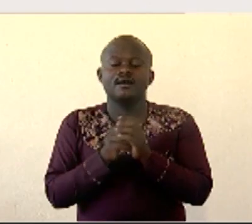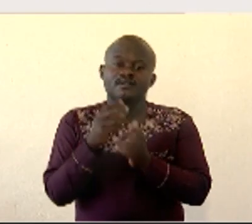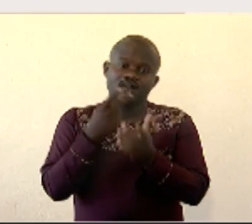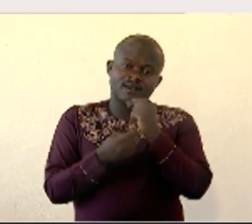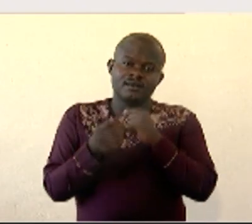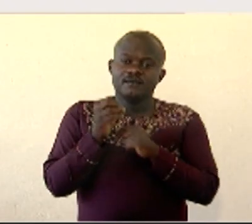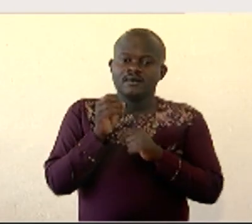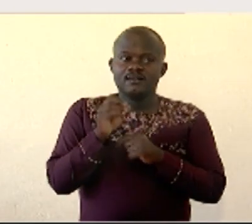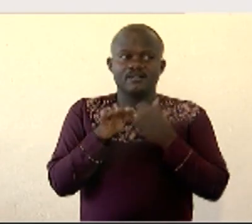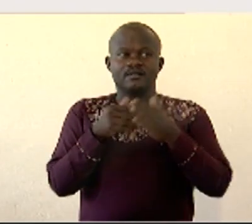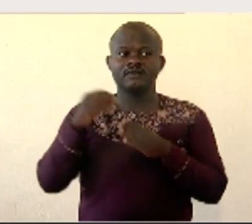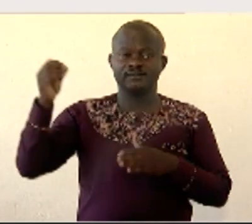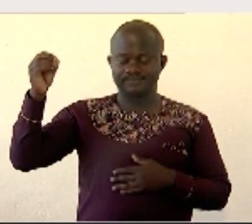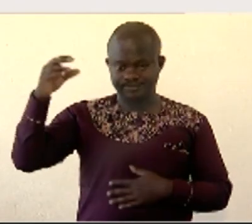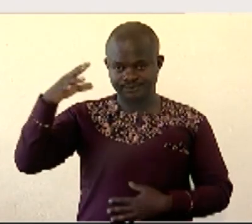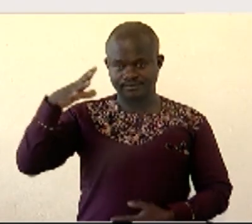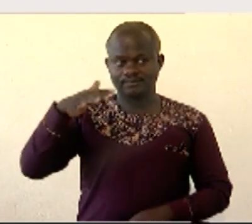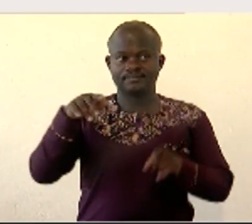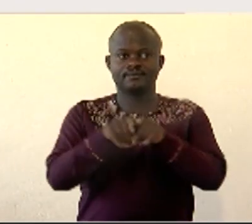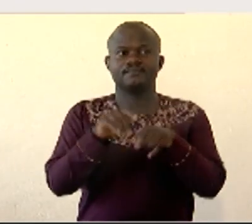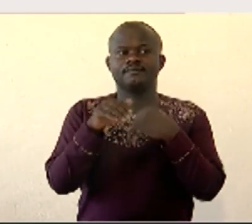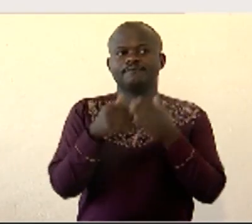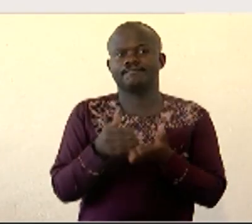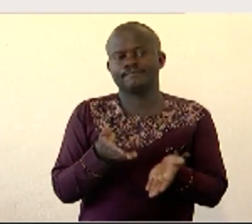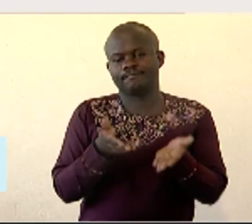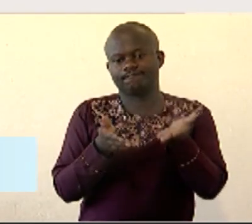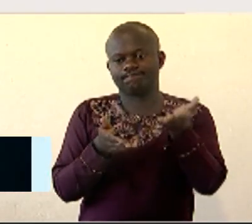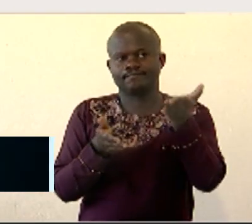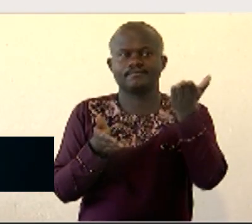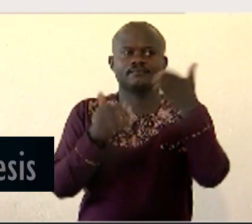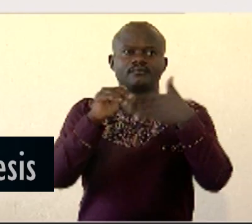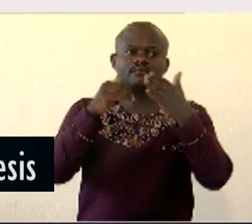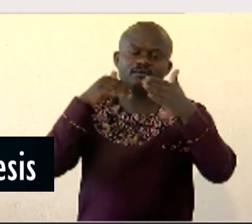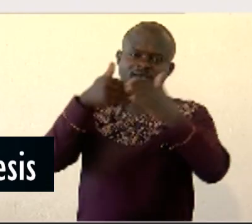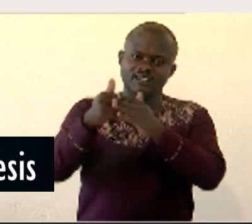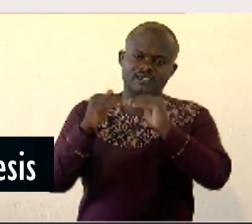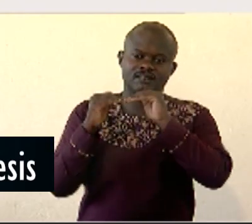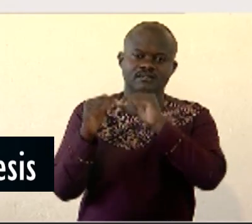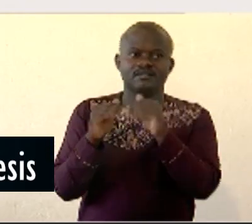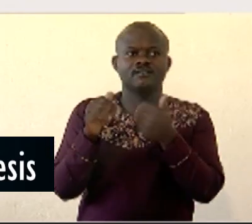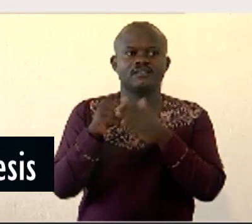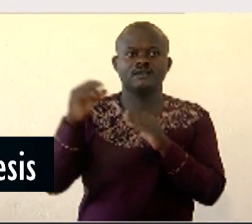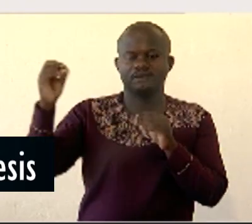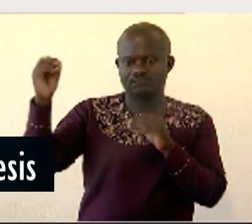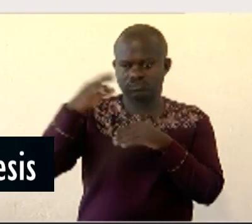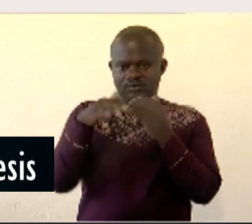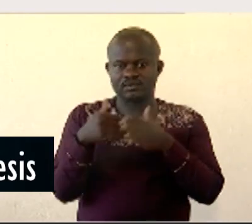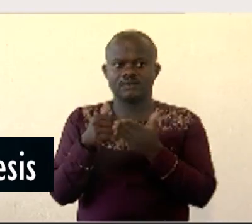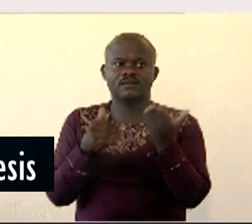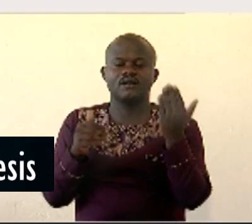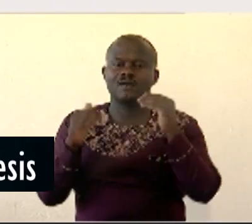of light intensity, you're also increasing the rate of photosynthesis. But it reaches where the light will become to be what you call